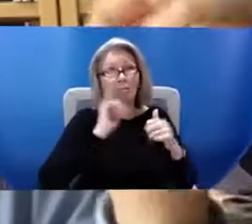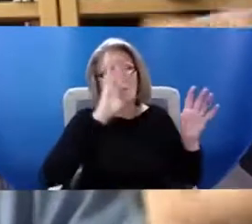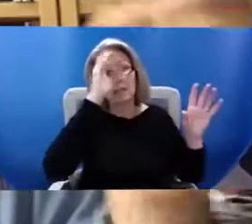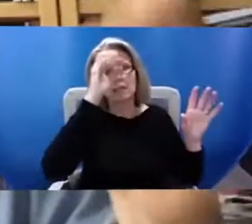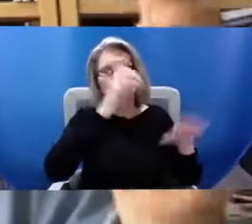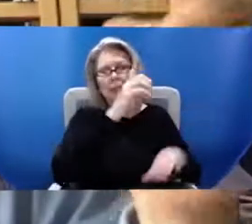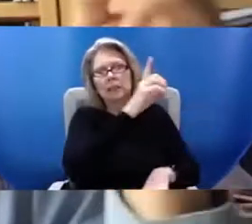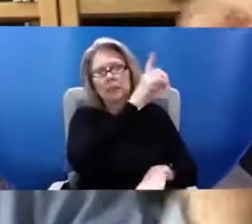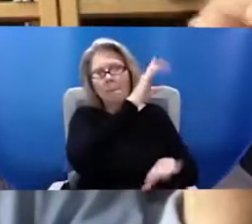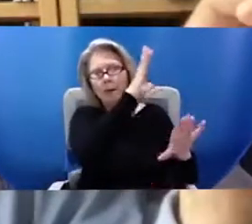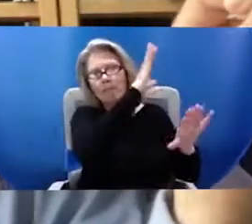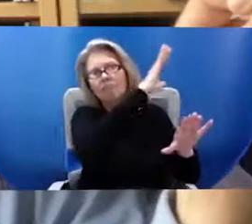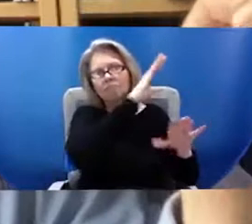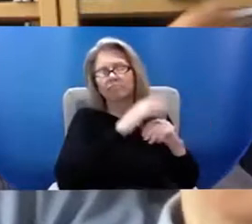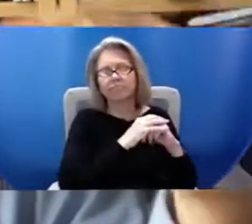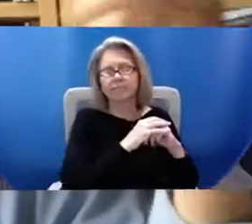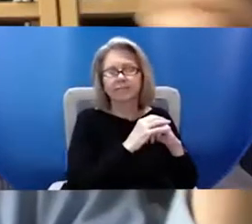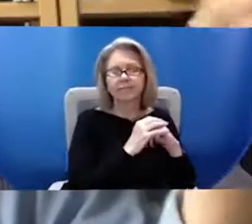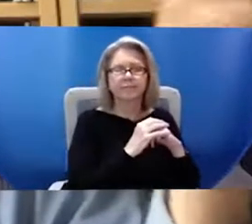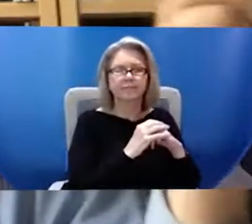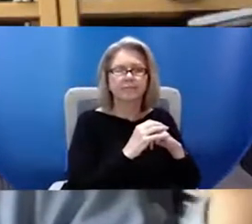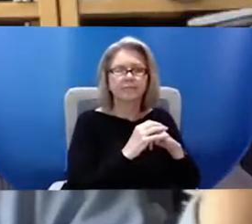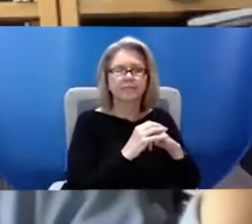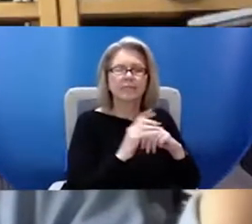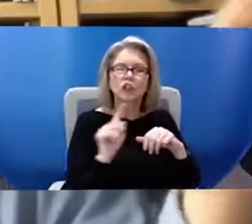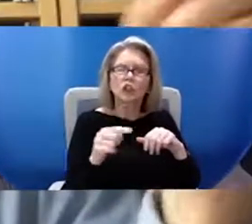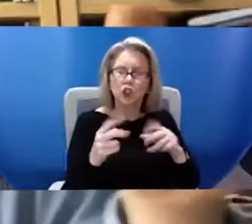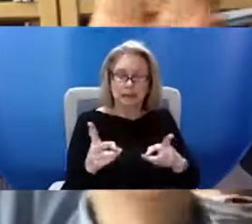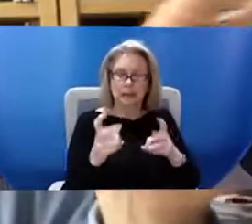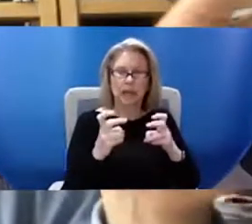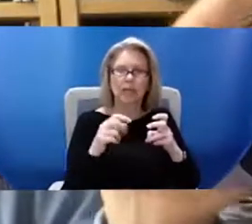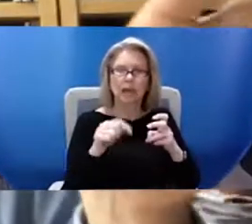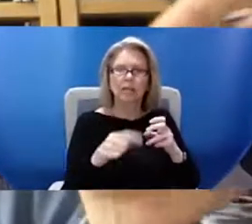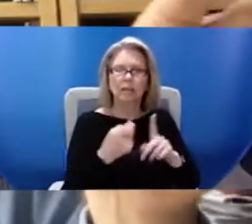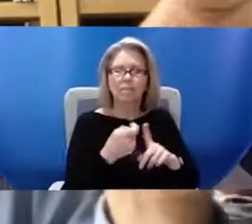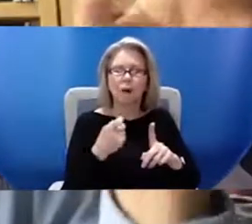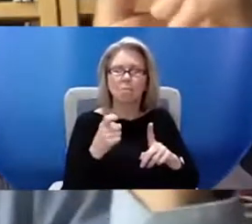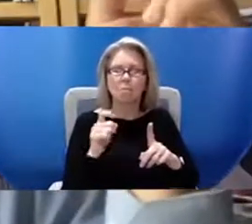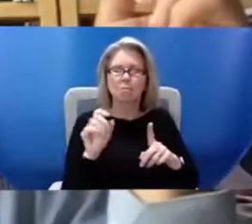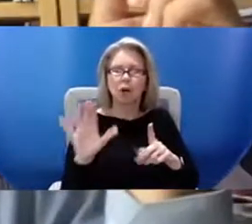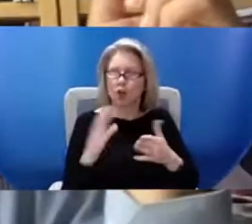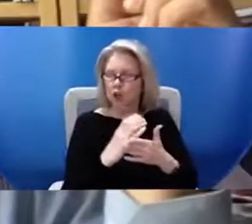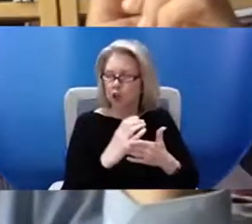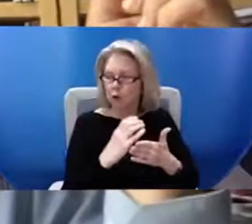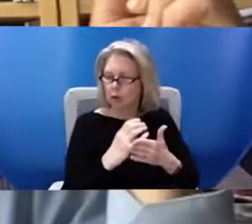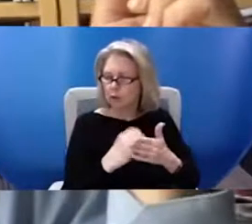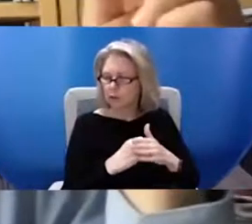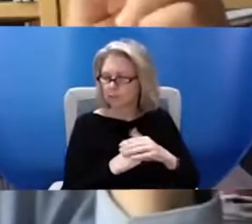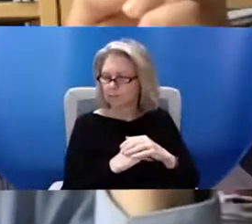this dominant logic of difference, the dominant difference. And she's taking this from Audre Lorde, of